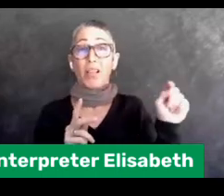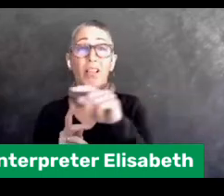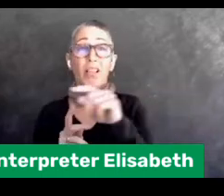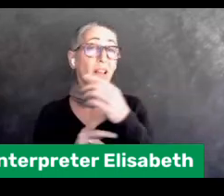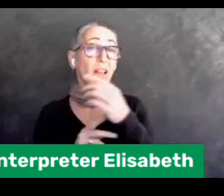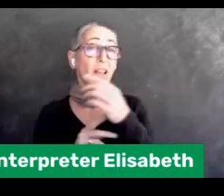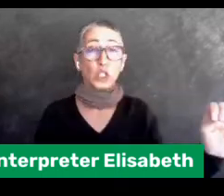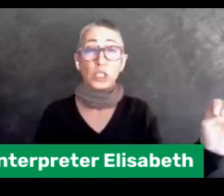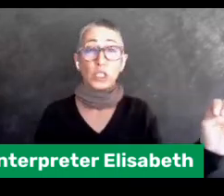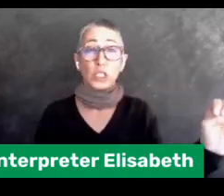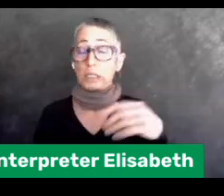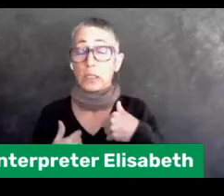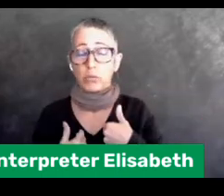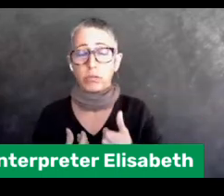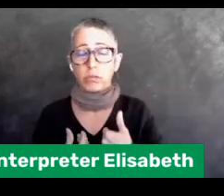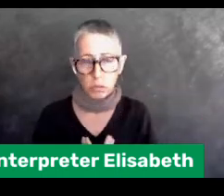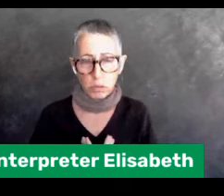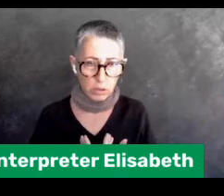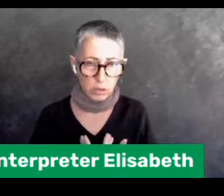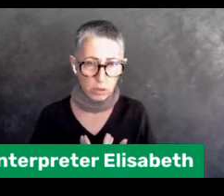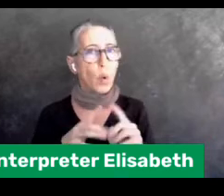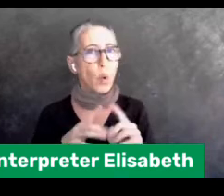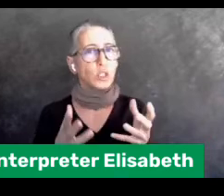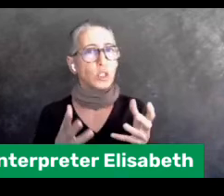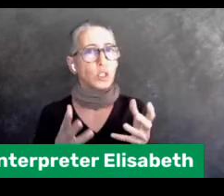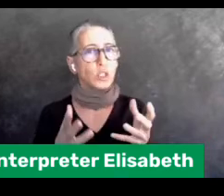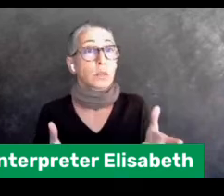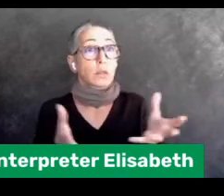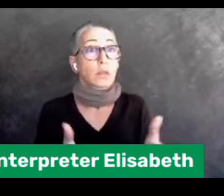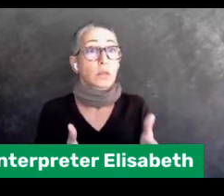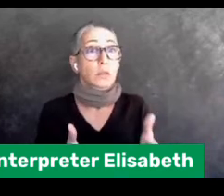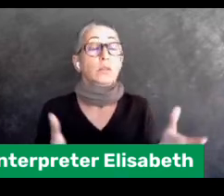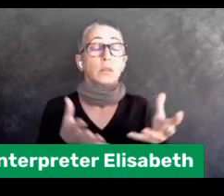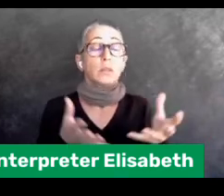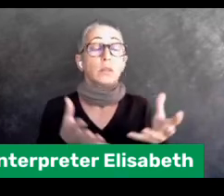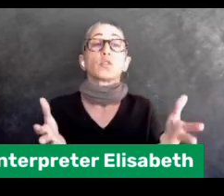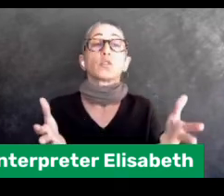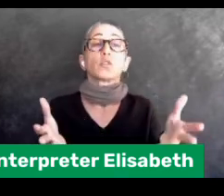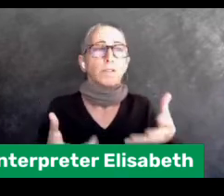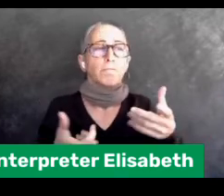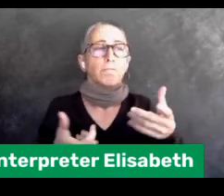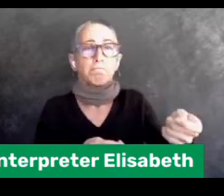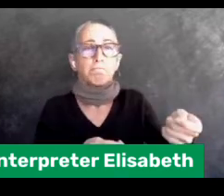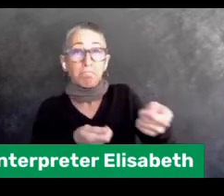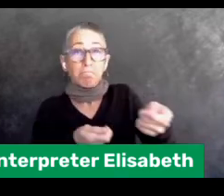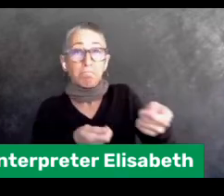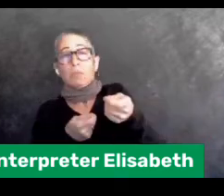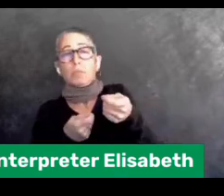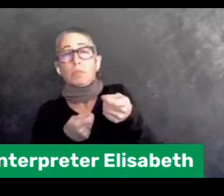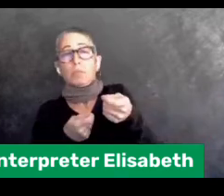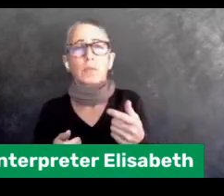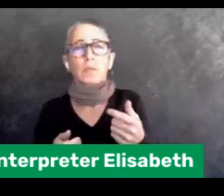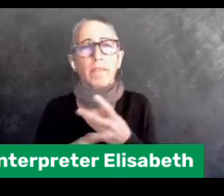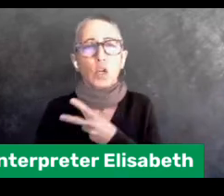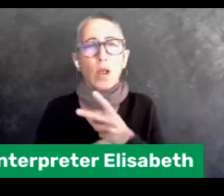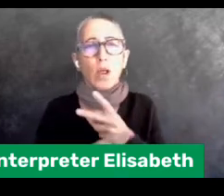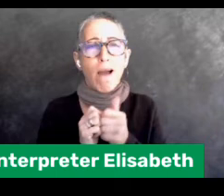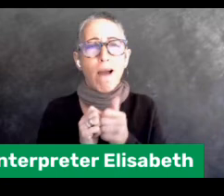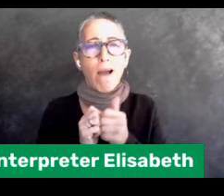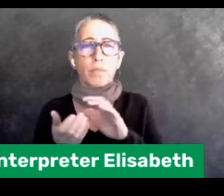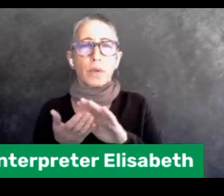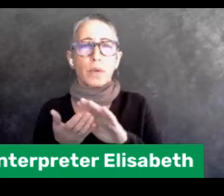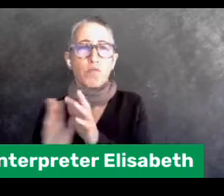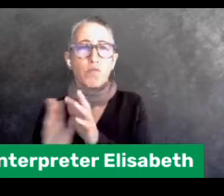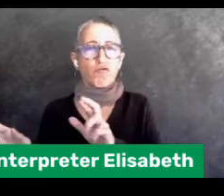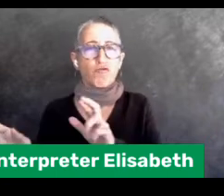and to kind of rebring that to the forefront, to work together to figure out how we can be ready to take big donations of